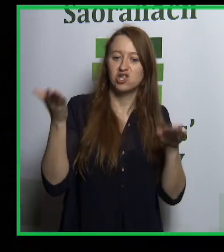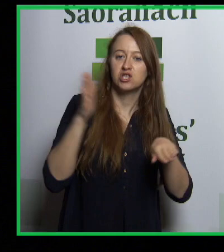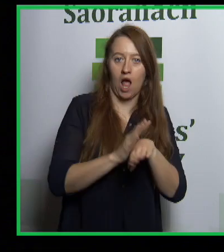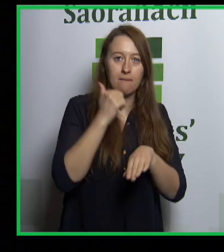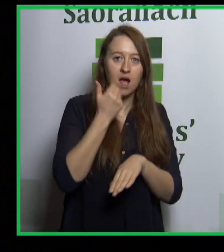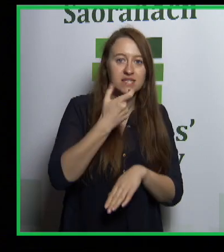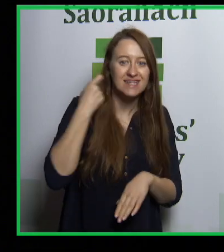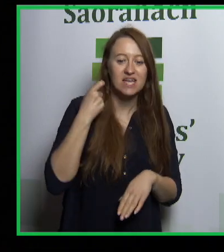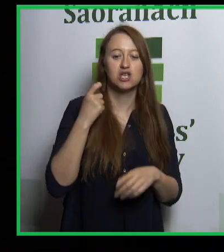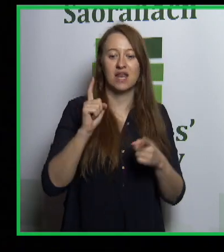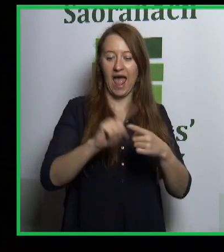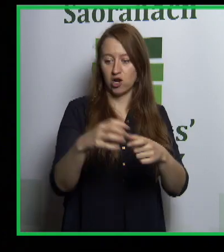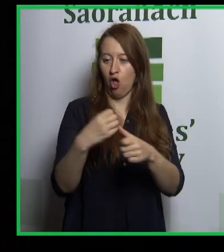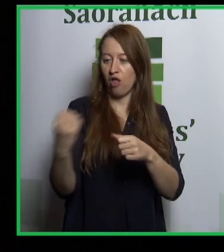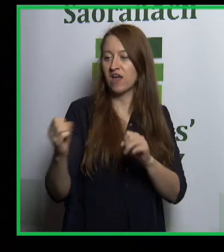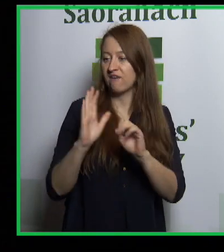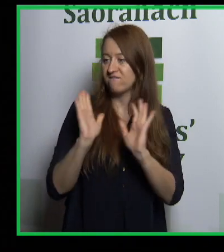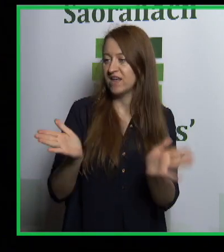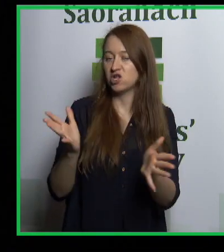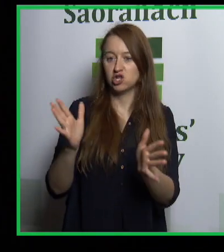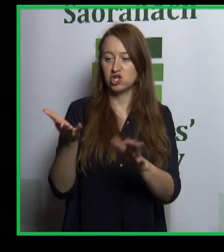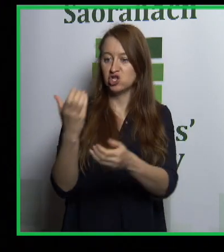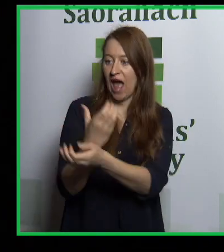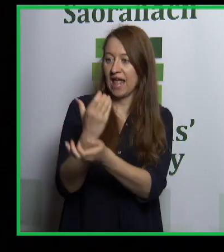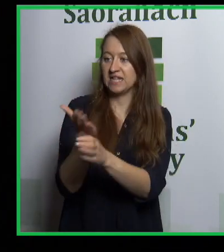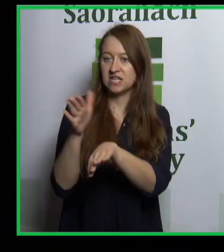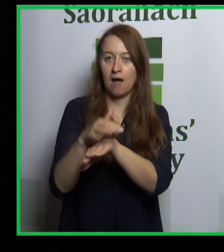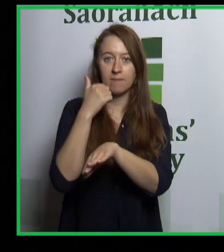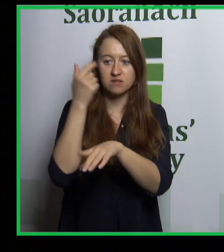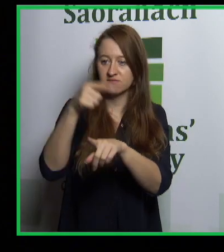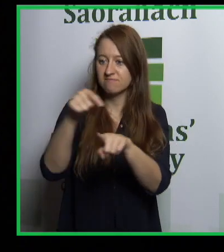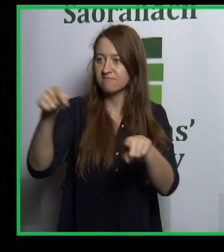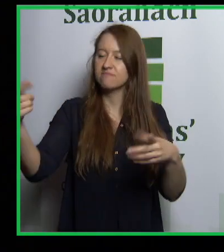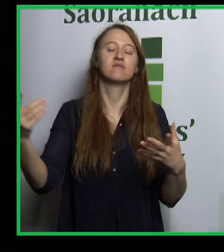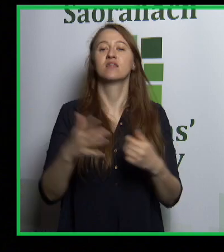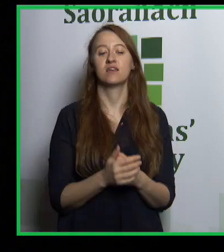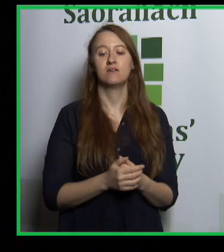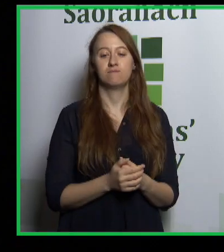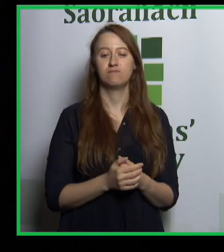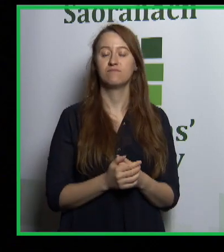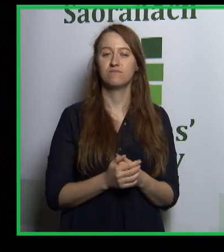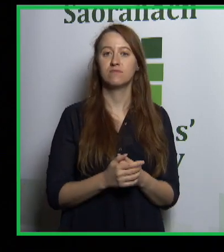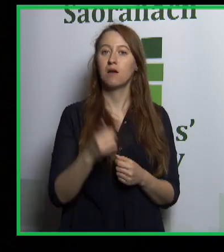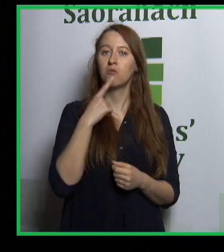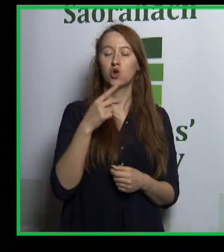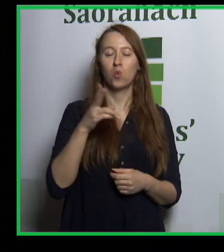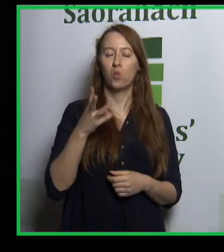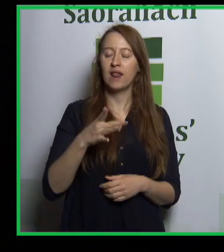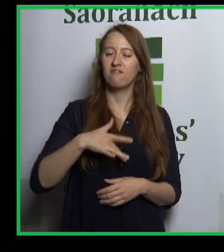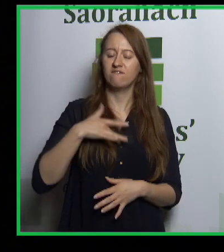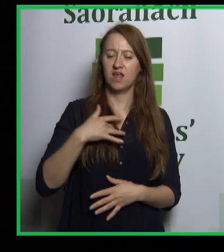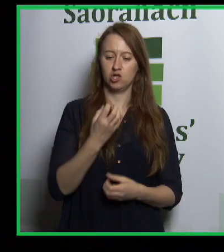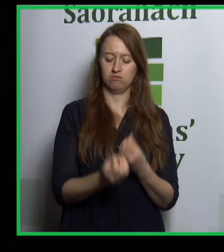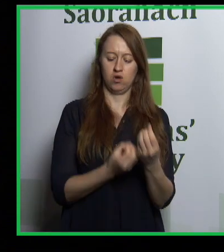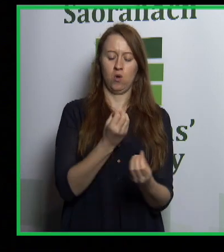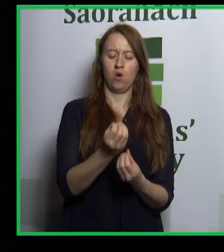lost custody of their children as a result. It's going to be quite harrowing in many respects, but in some respects, these are the